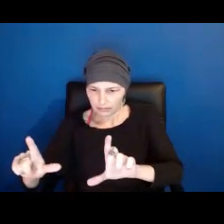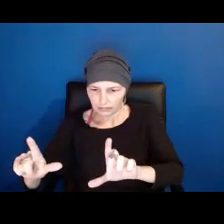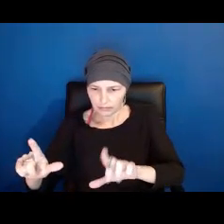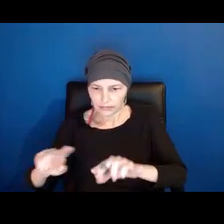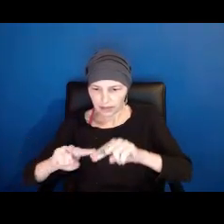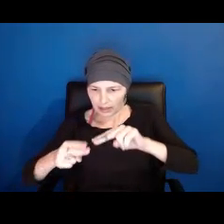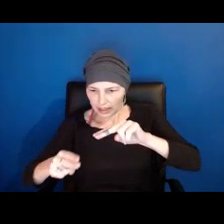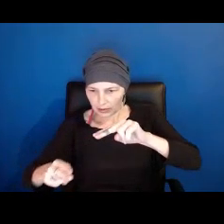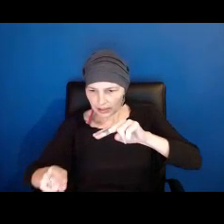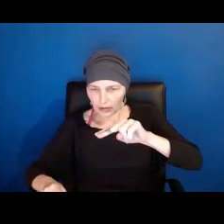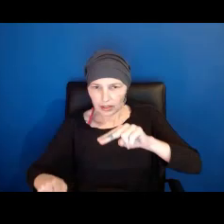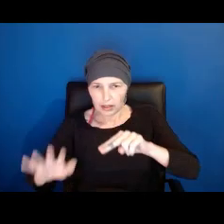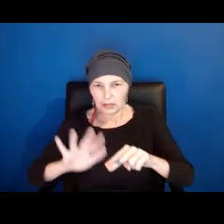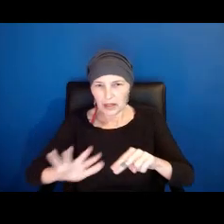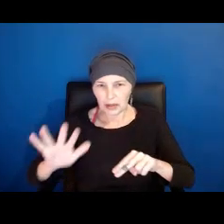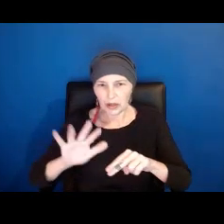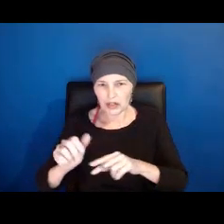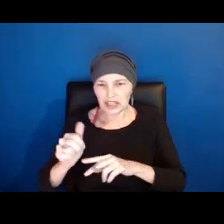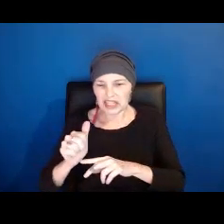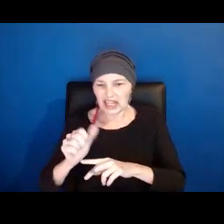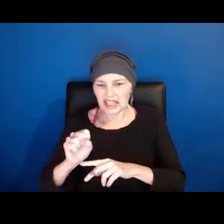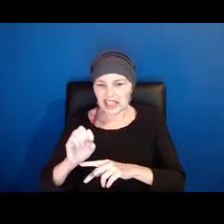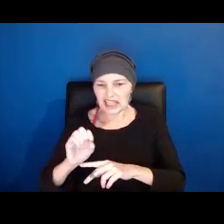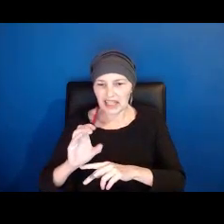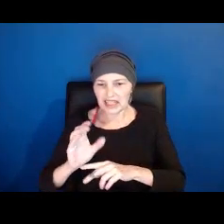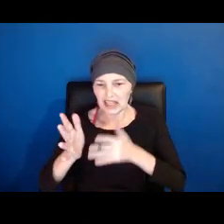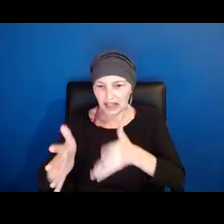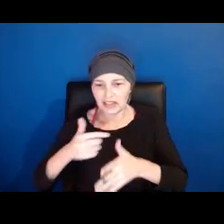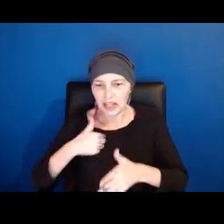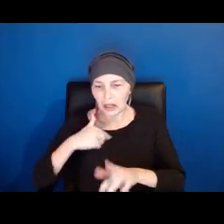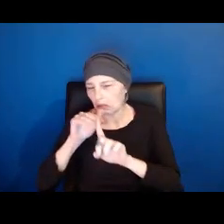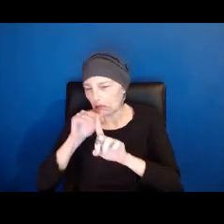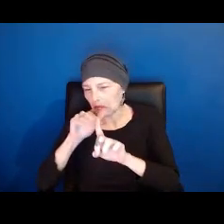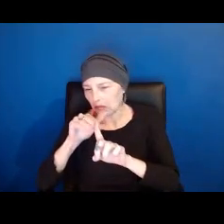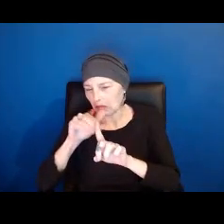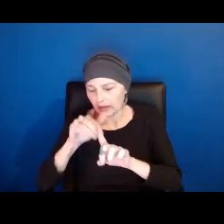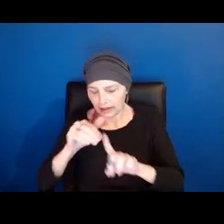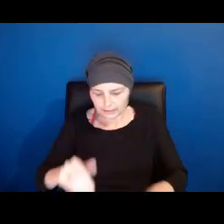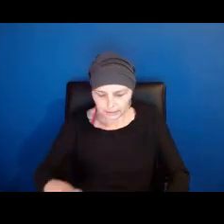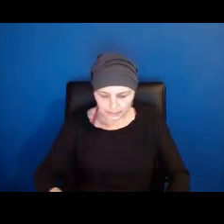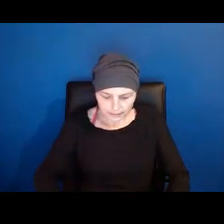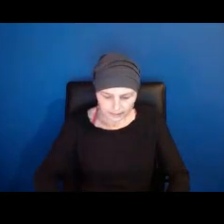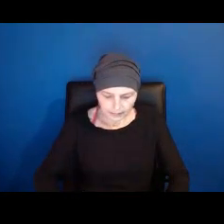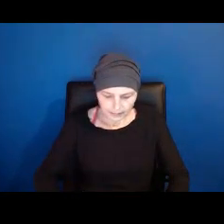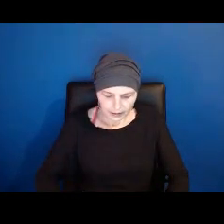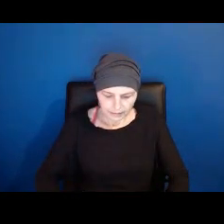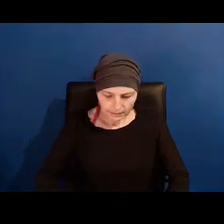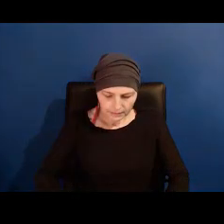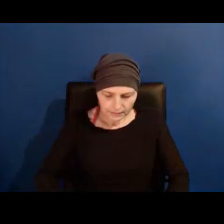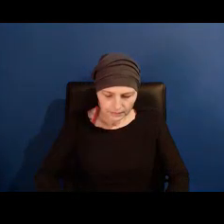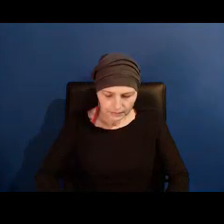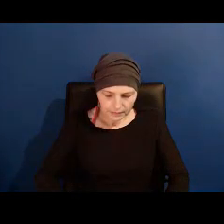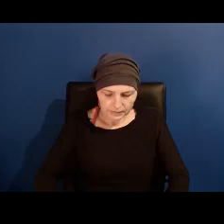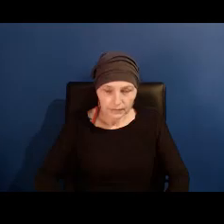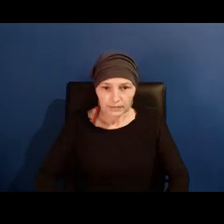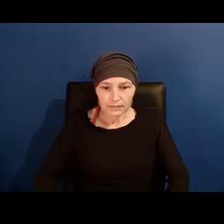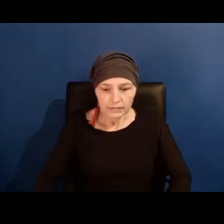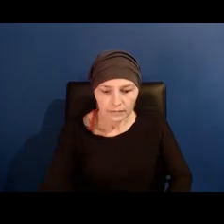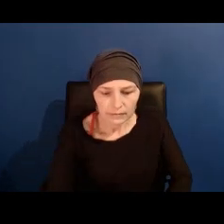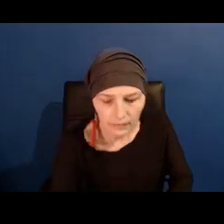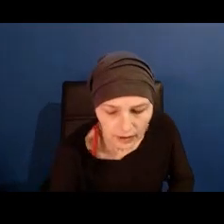chime in around 10 seconds left just to remind you in case you're not focused on that. But we would ask that you be